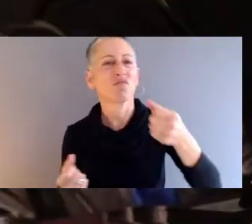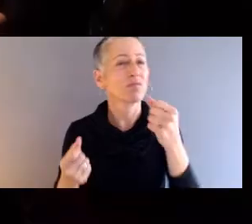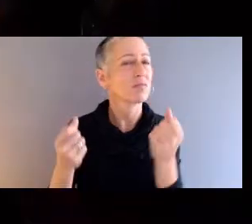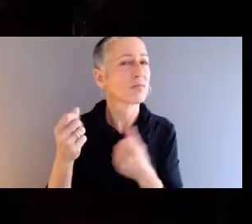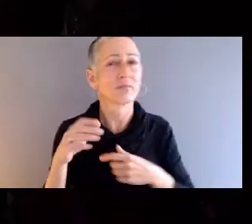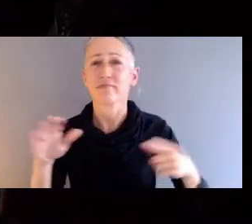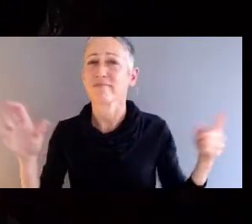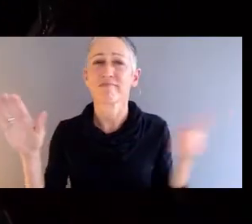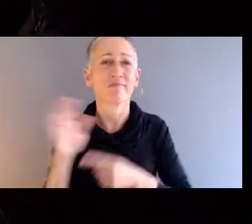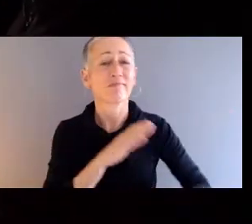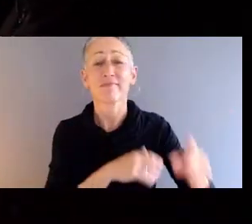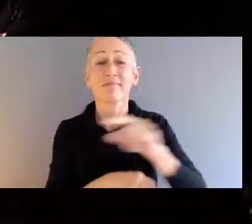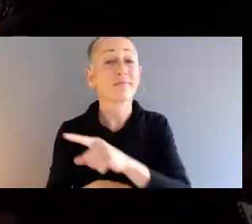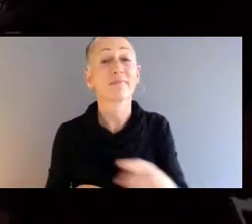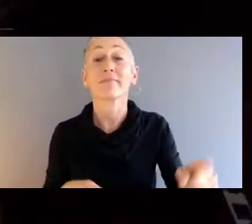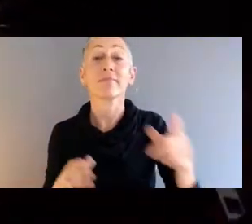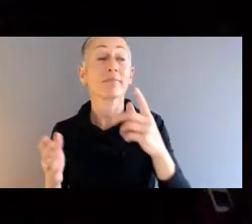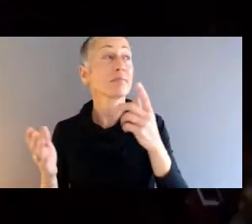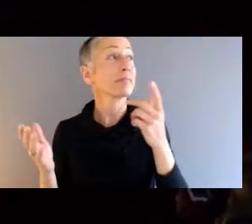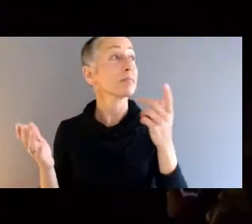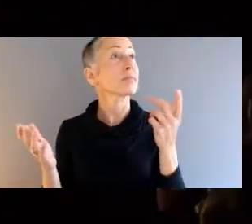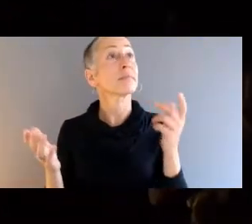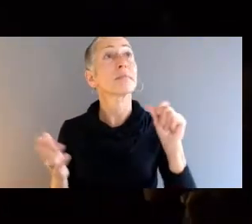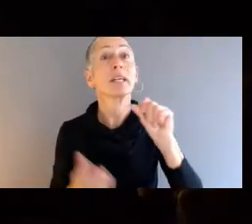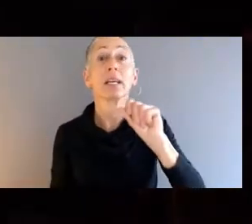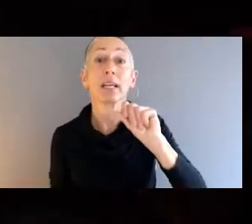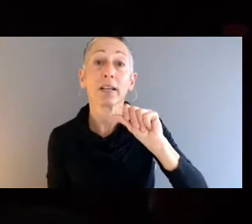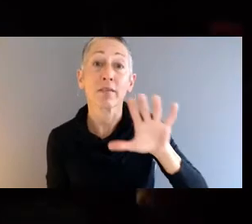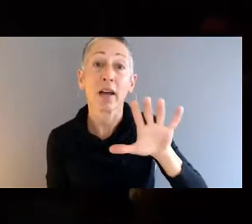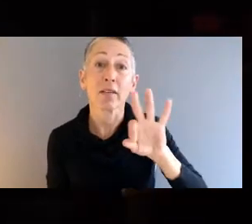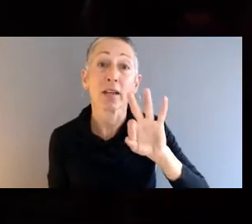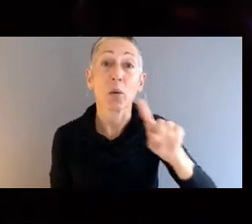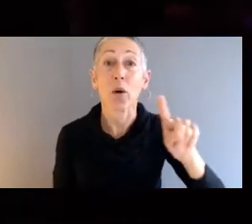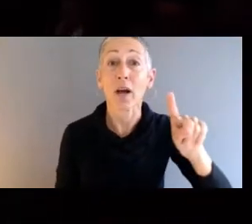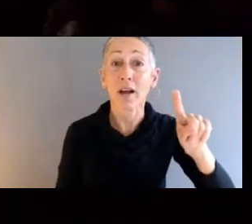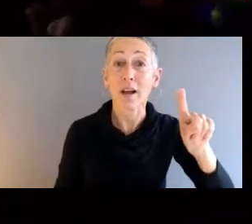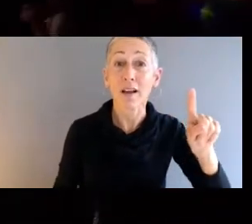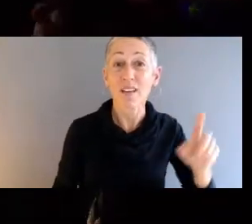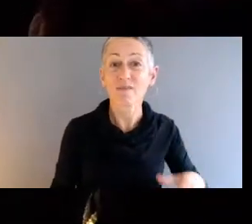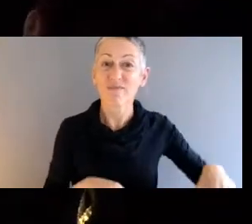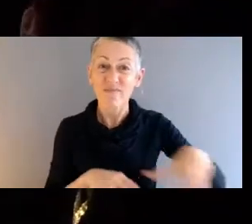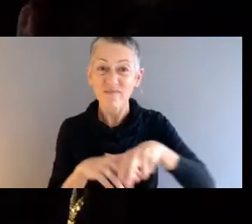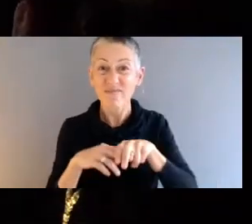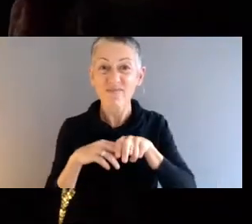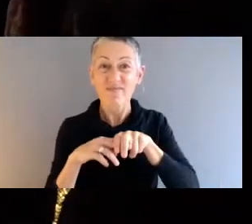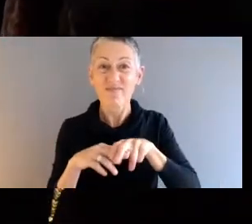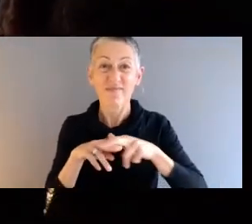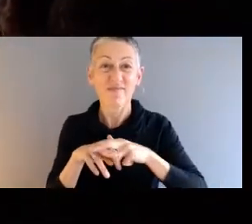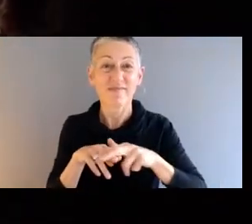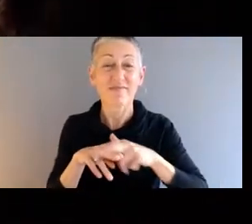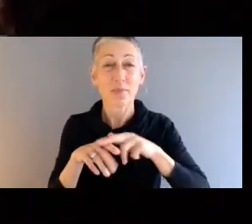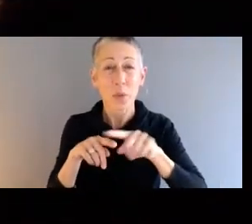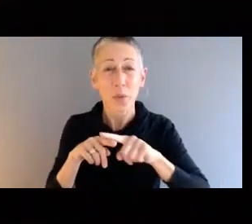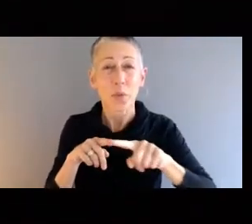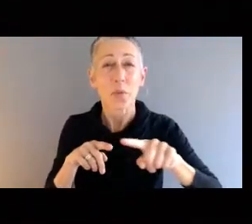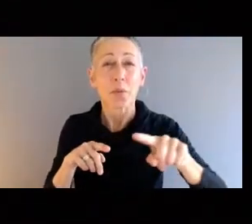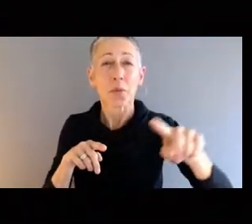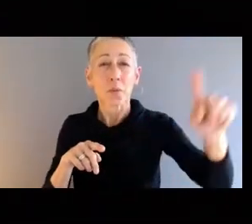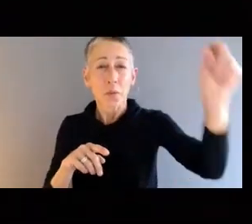ride, taking the A591 right through the fire of the setting